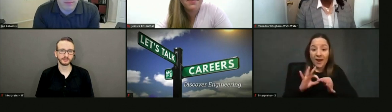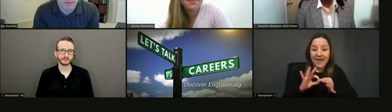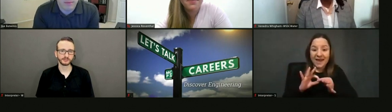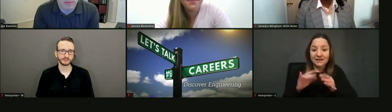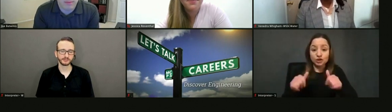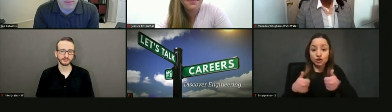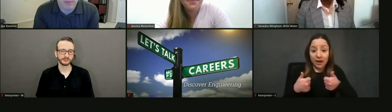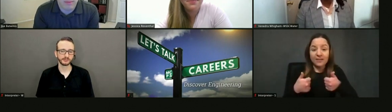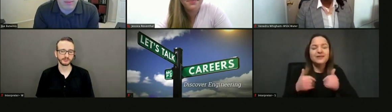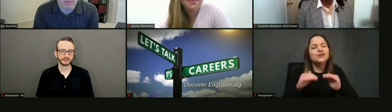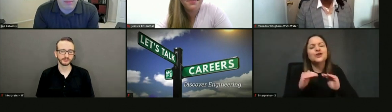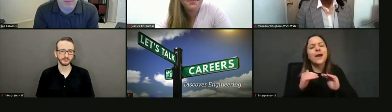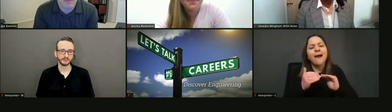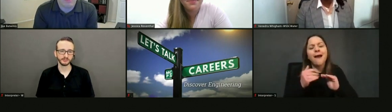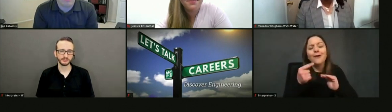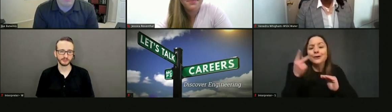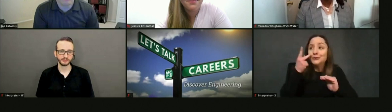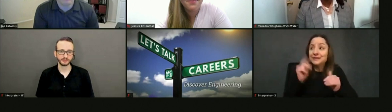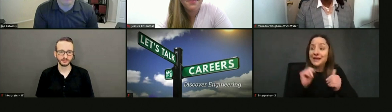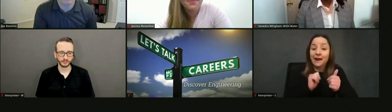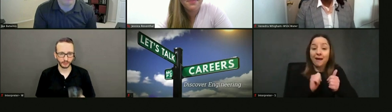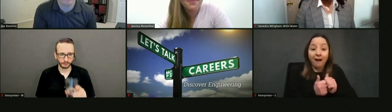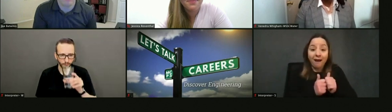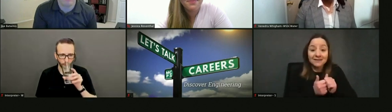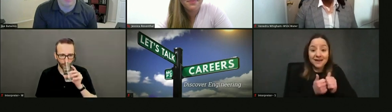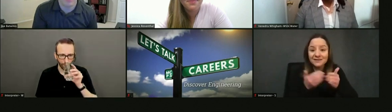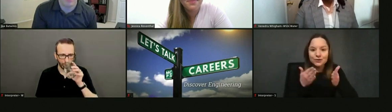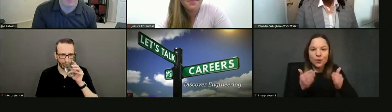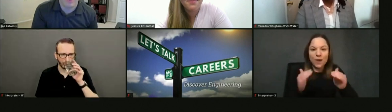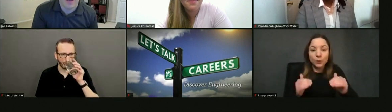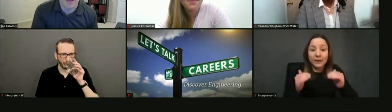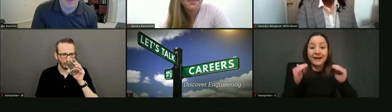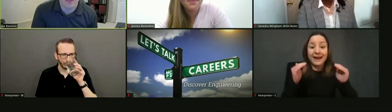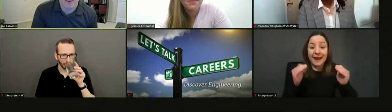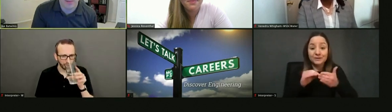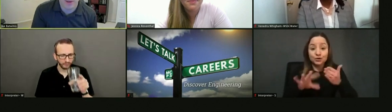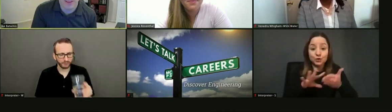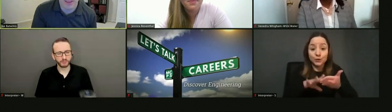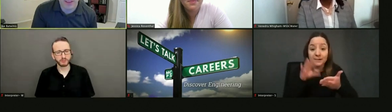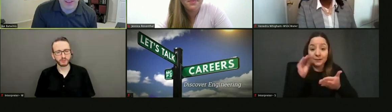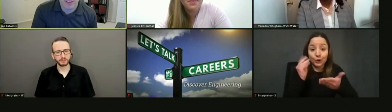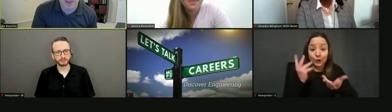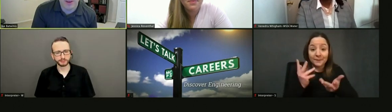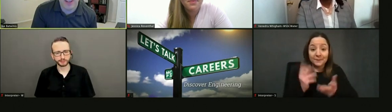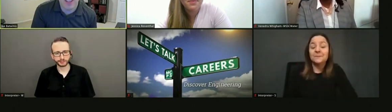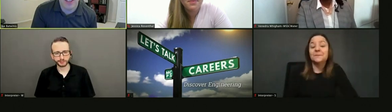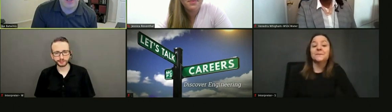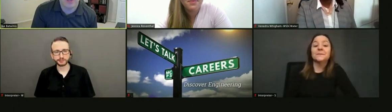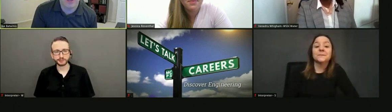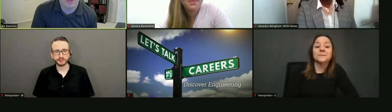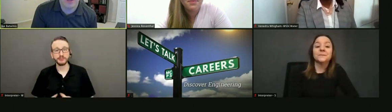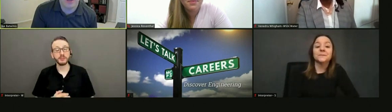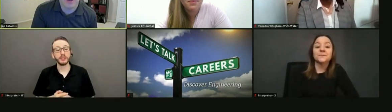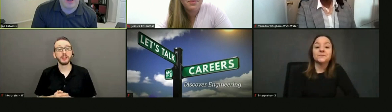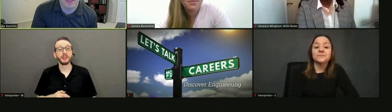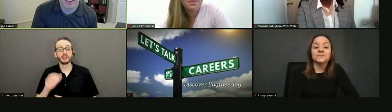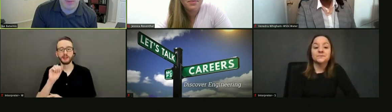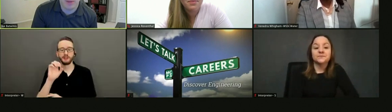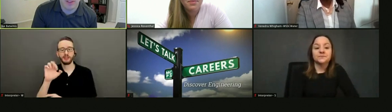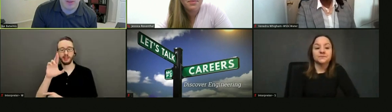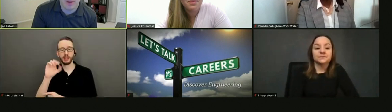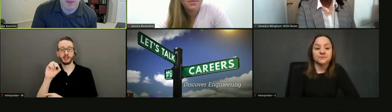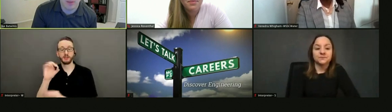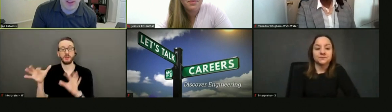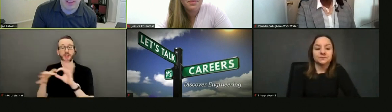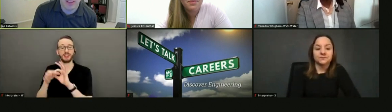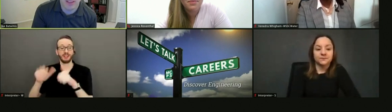you see contests as a way to enhance student learning? Yeah, so the AeroConnect Challenge is a